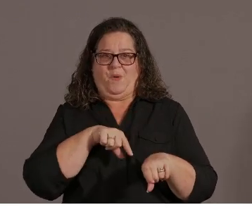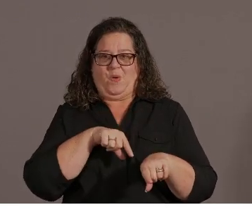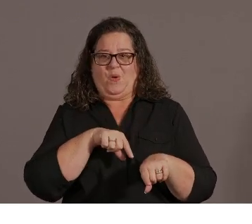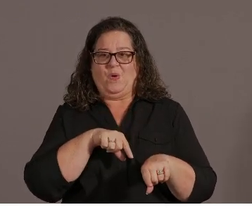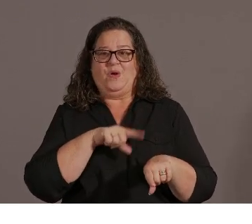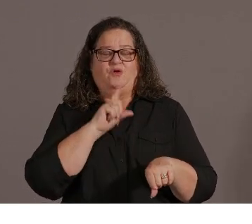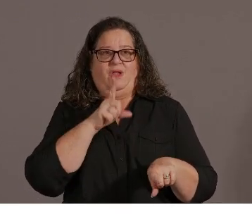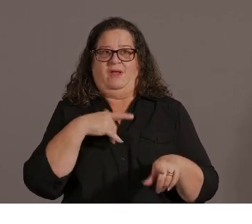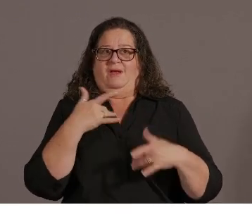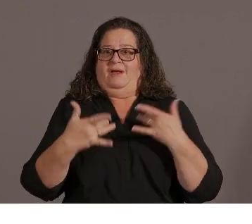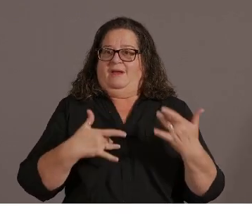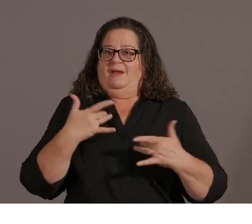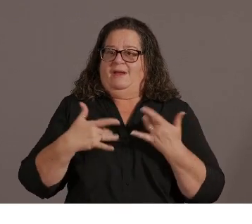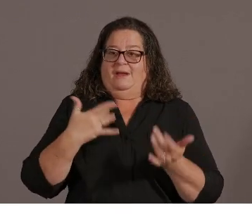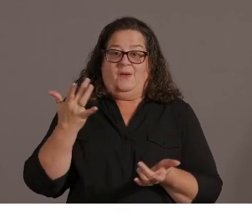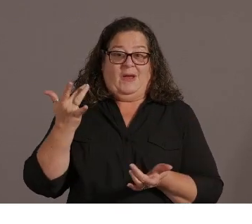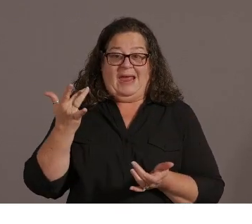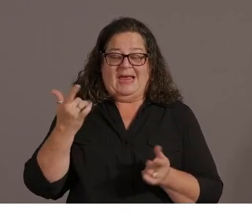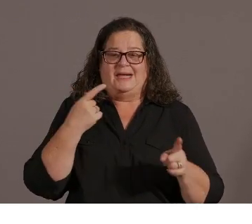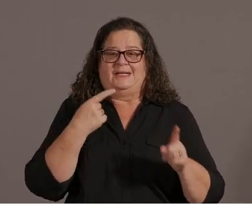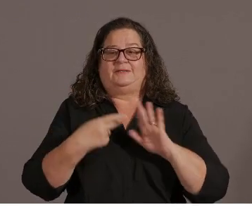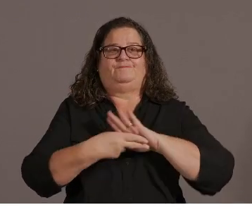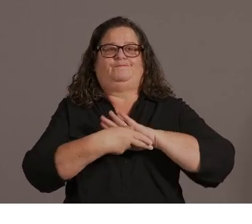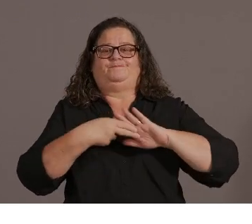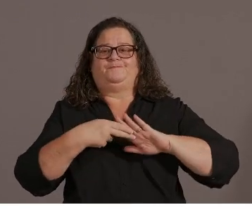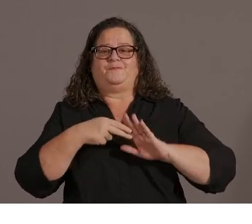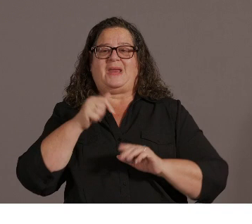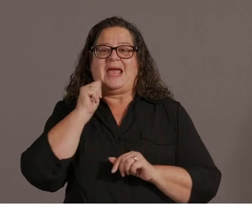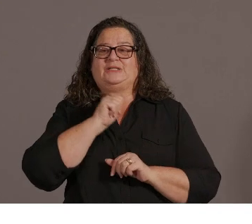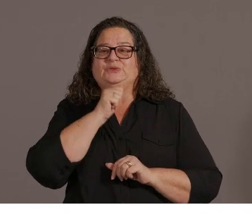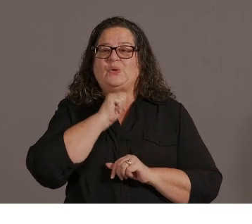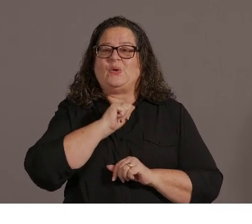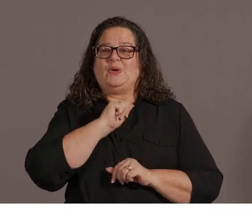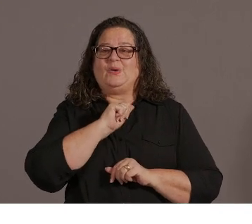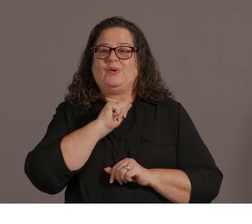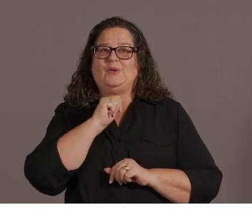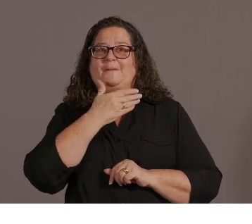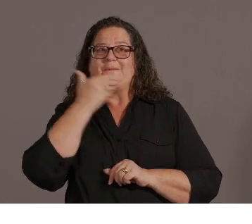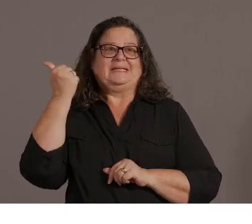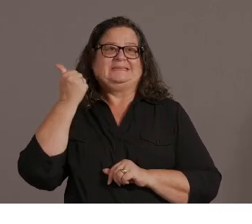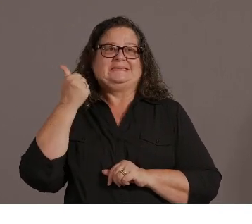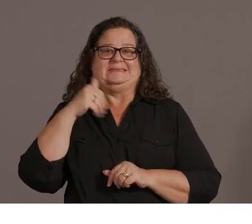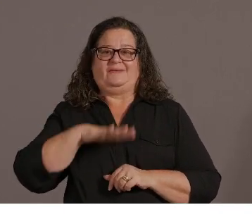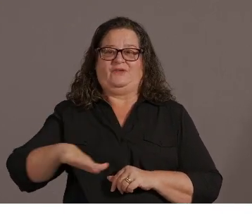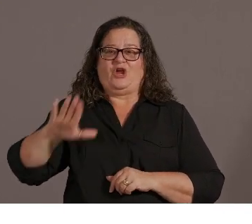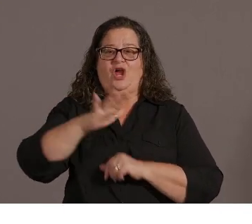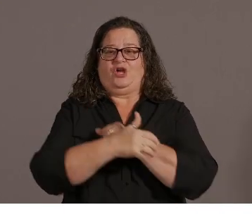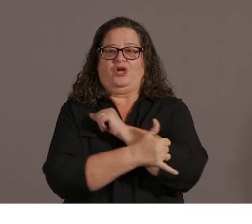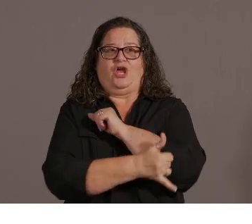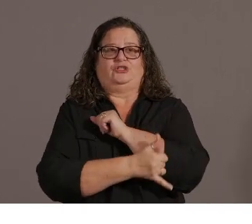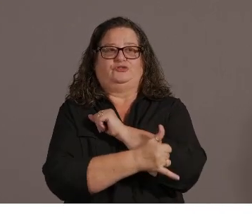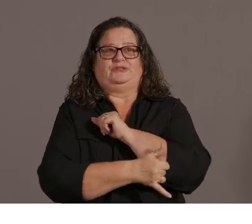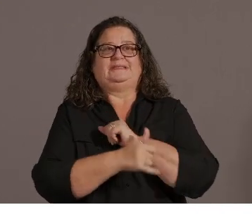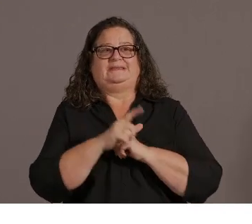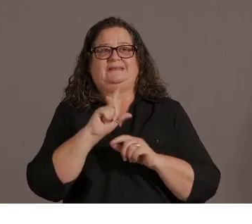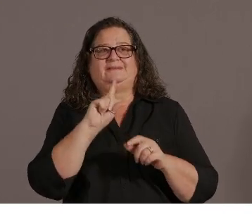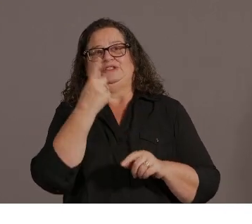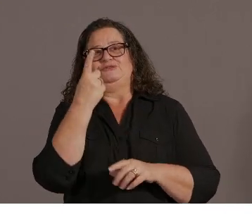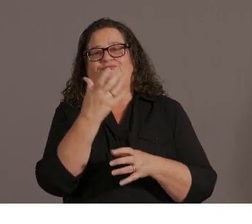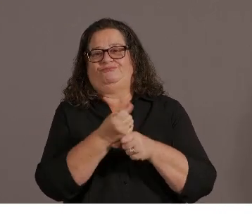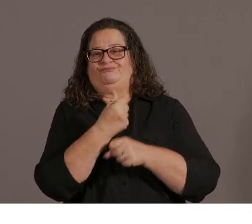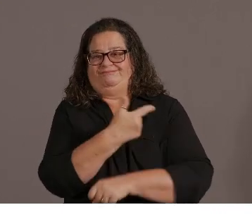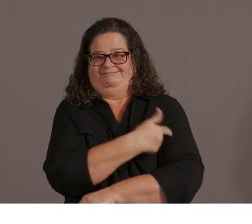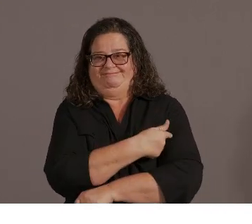best states in the nation for getting COVID-19 vaccine to our vulnerable communities. They